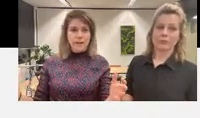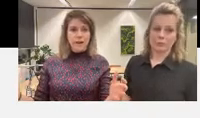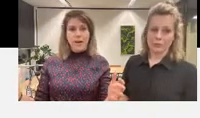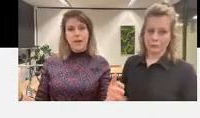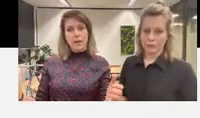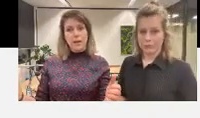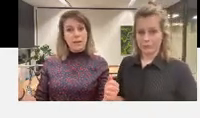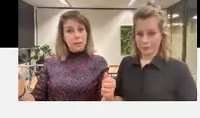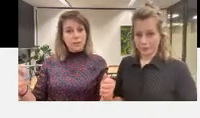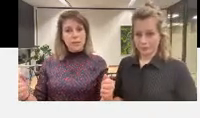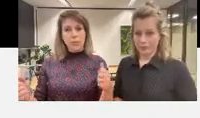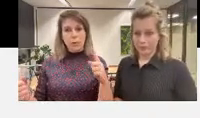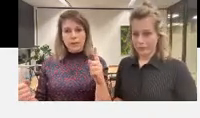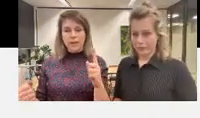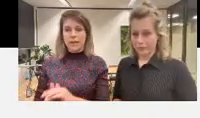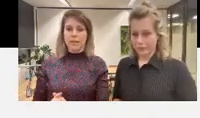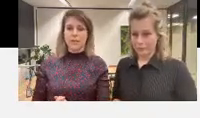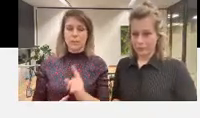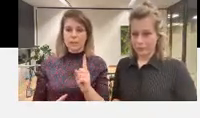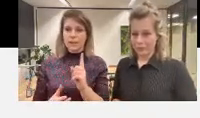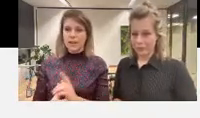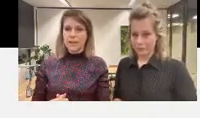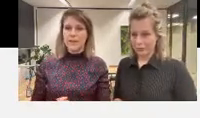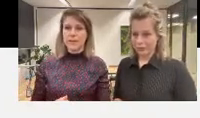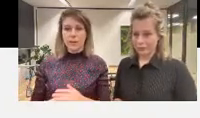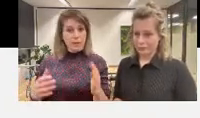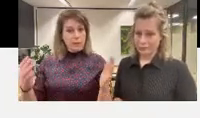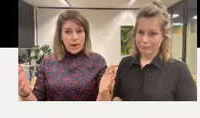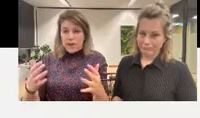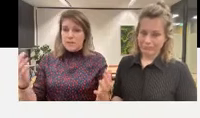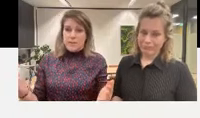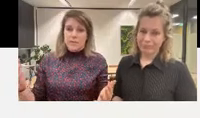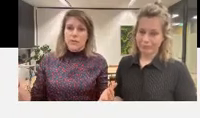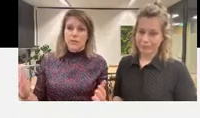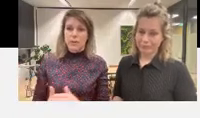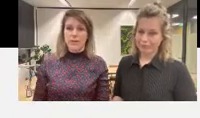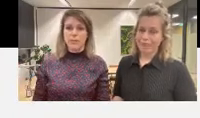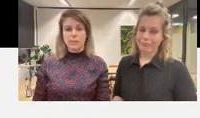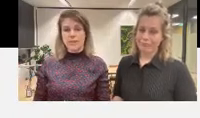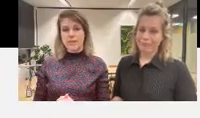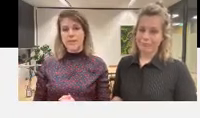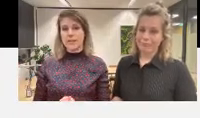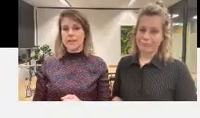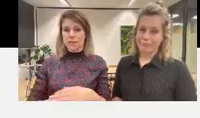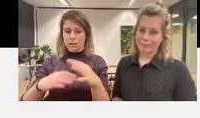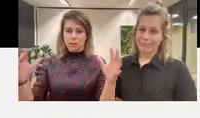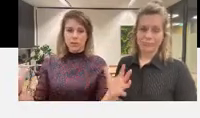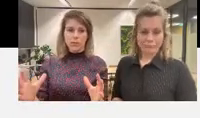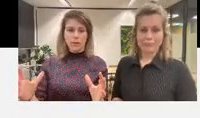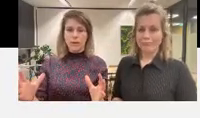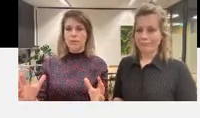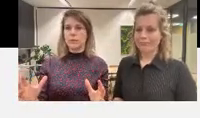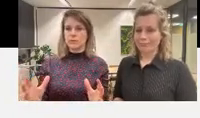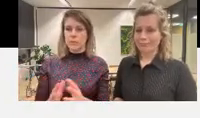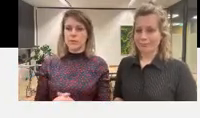weeks are therapists of one client. So one client has 5, 7 or more therapists in his